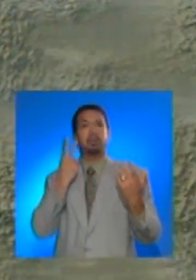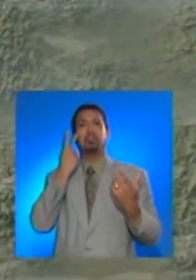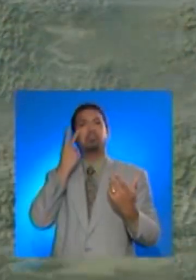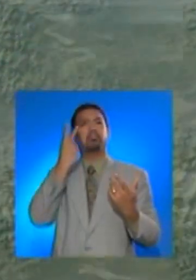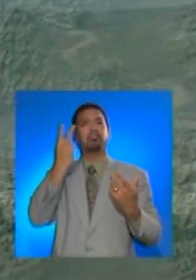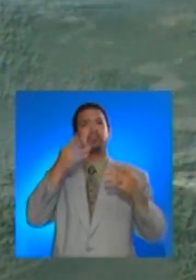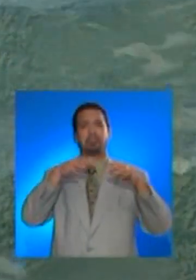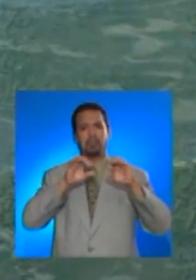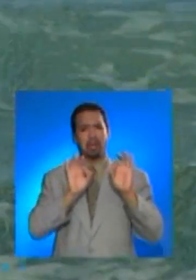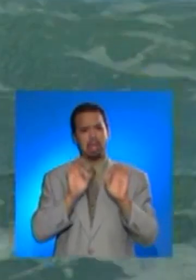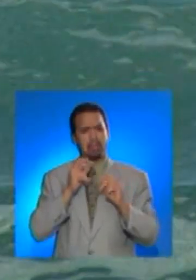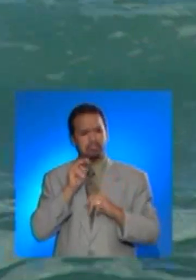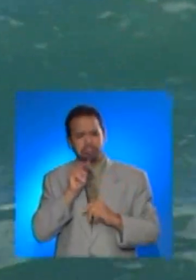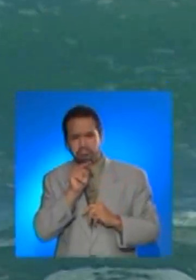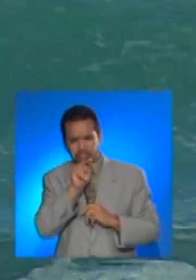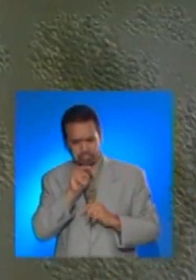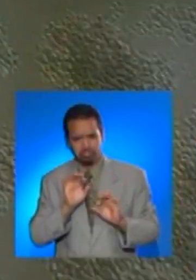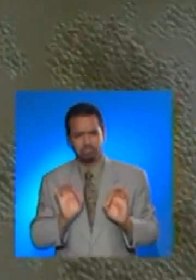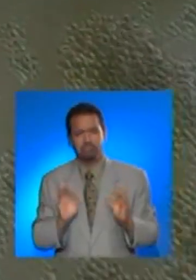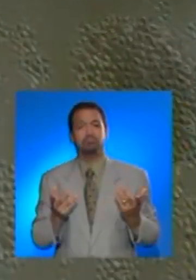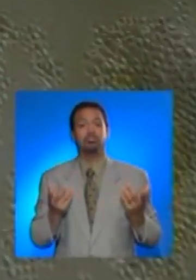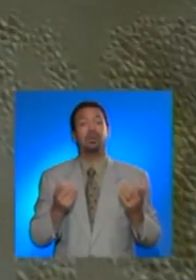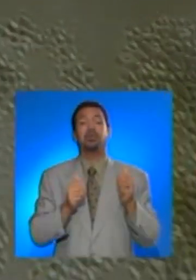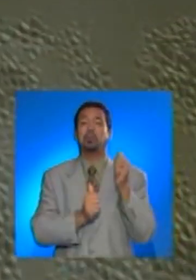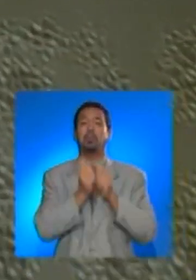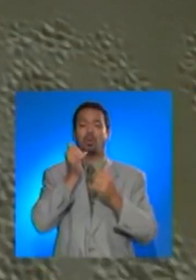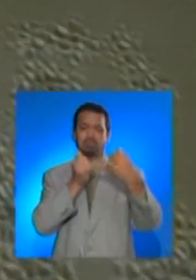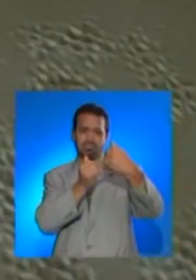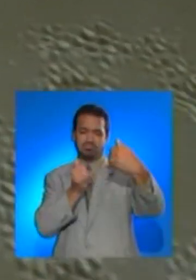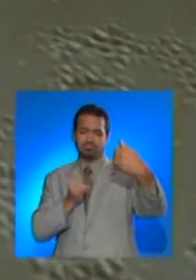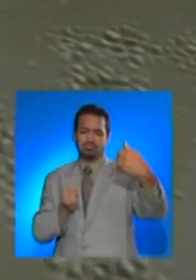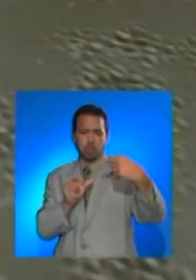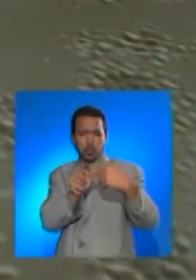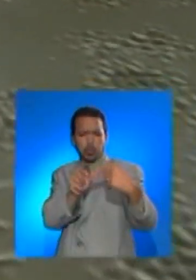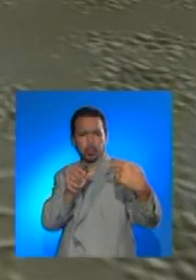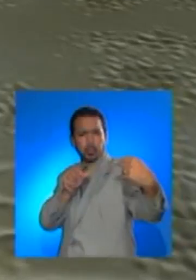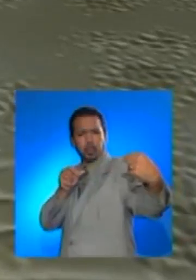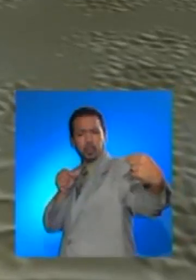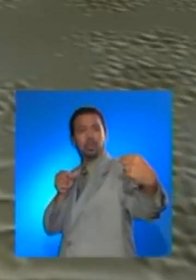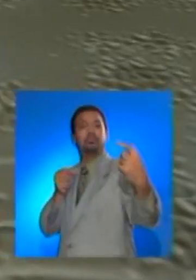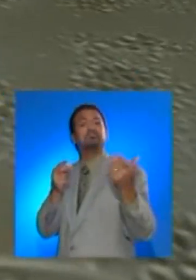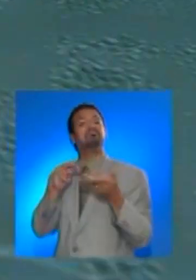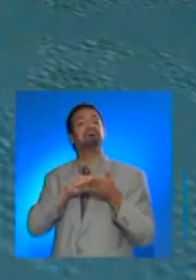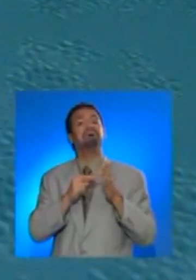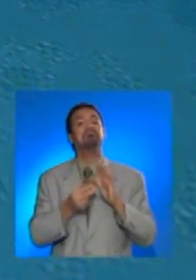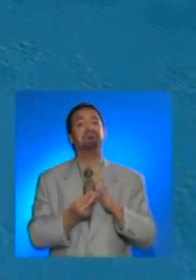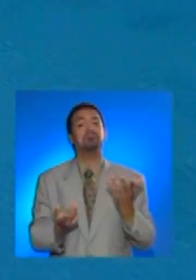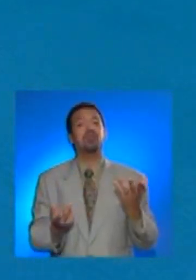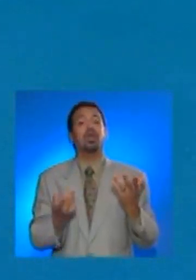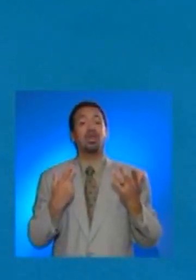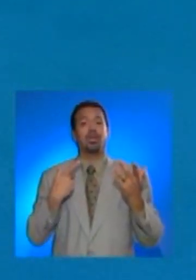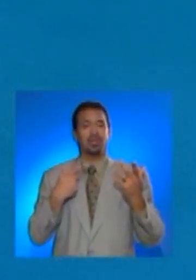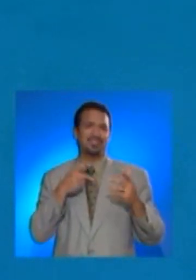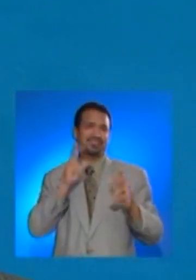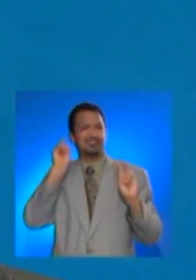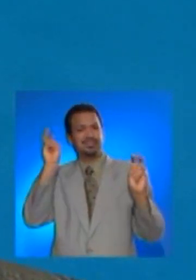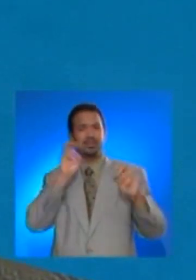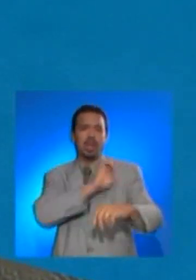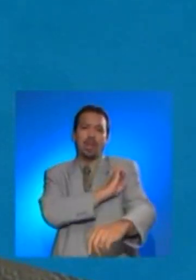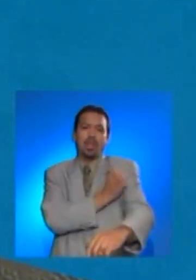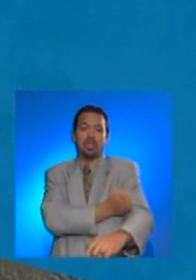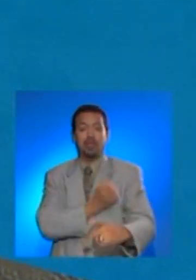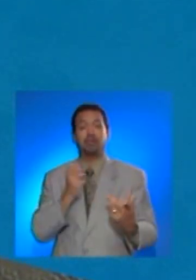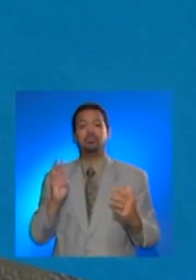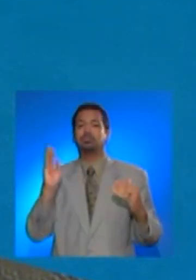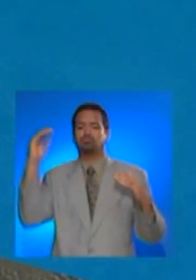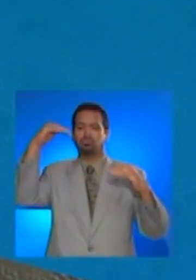than a large deep earthquake. Most faults have an elongated shape. Consequently, the energy causing the tsunami